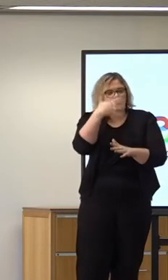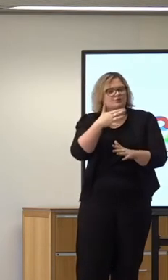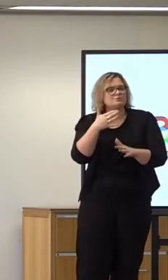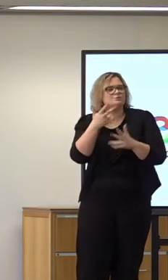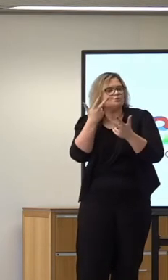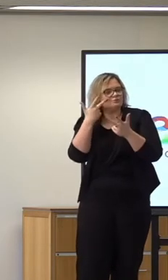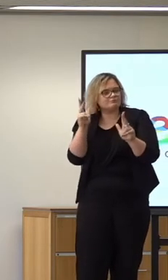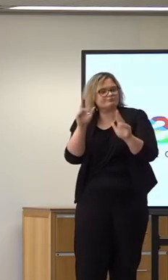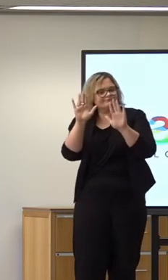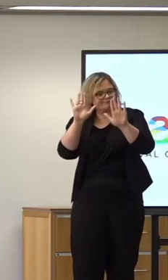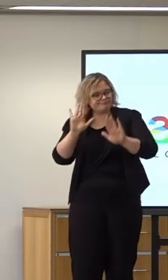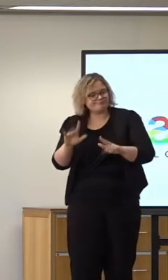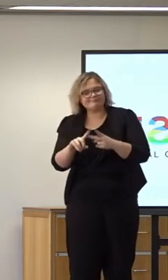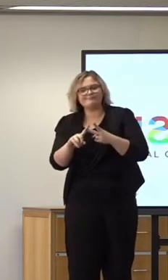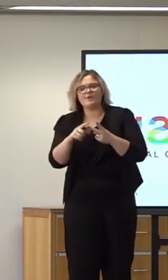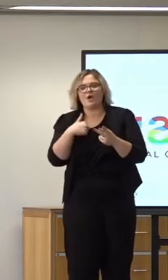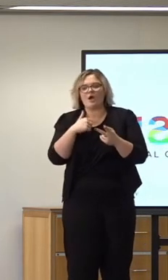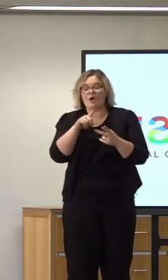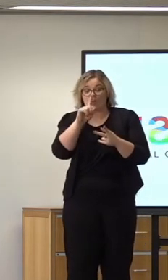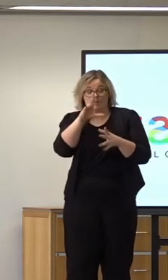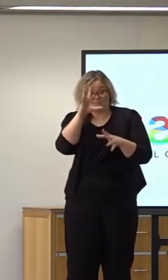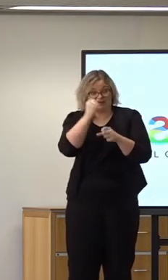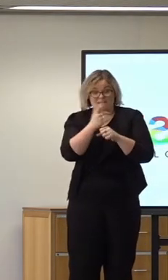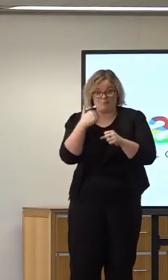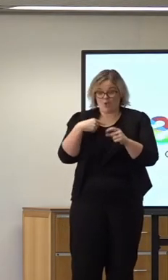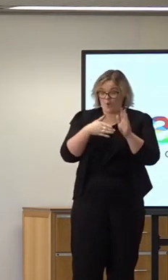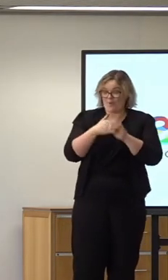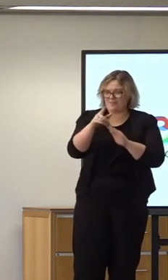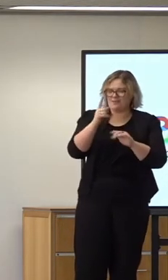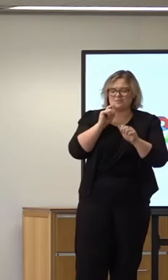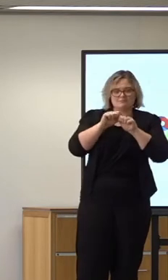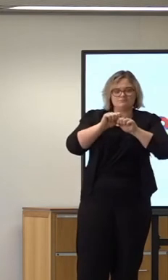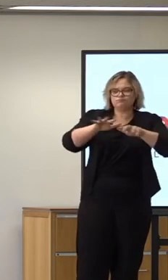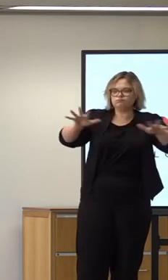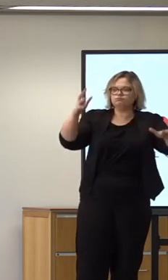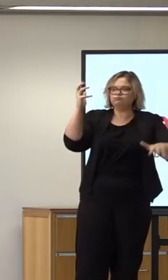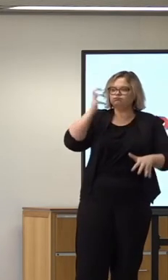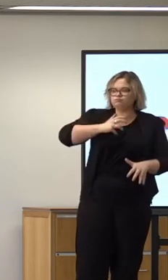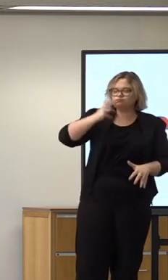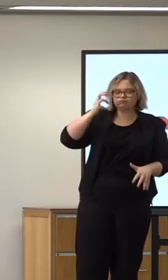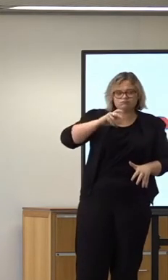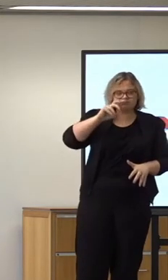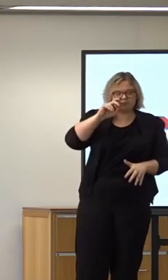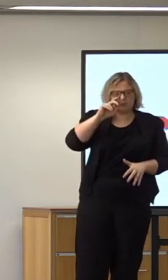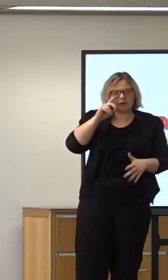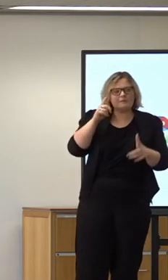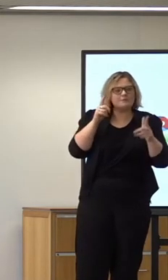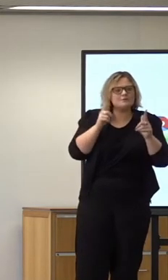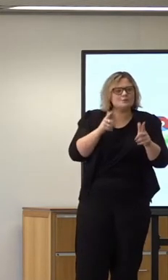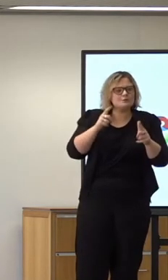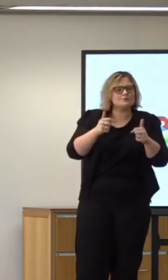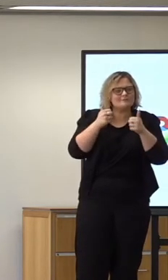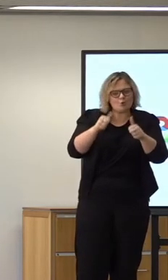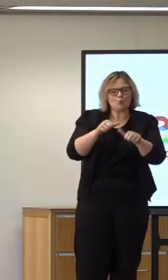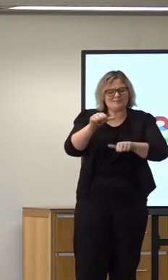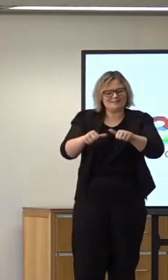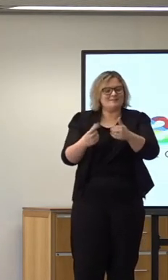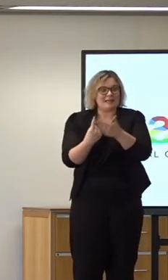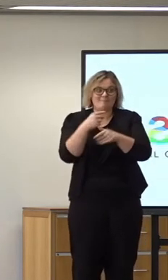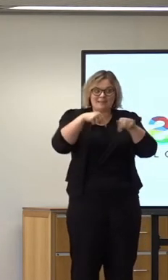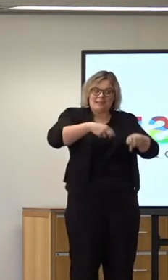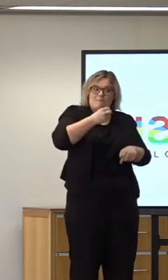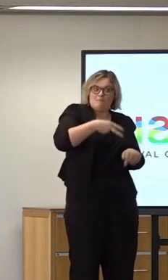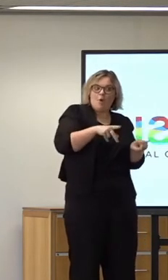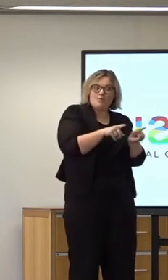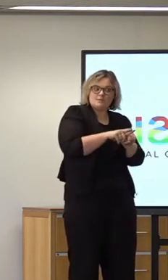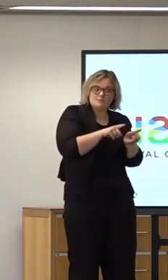is incredible. I was absolutely blown away when I went down there and I saw it firsthand. There are a lot of good steps happening up here as well. There are